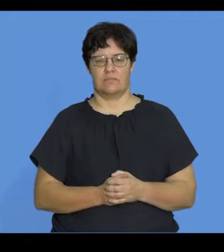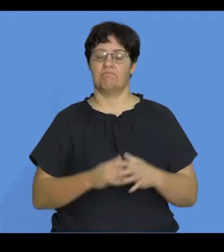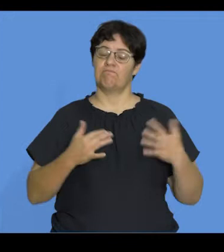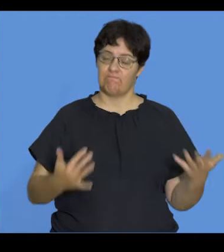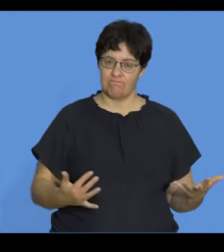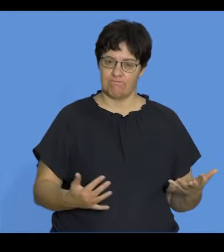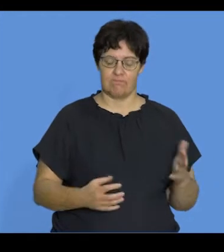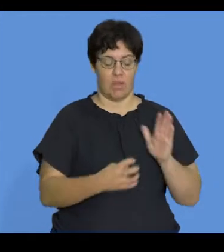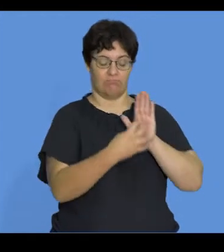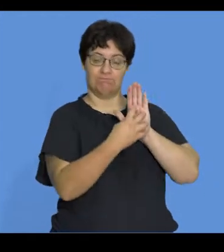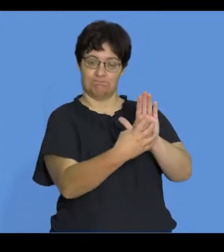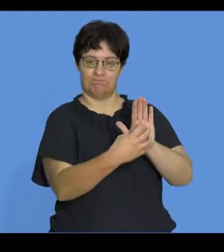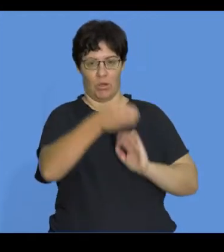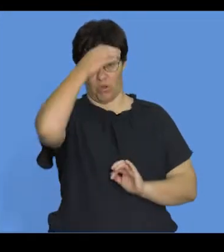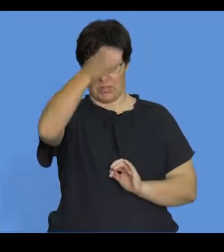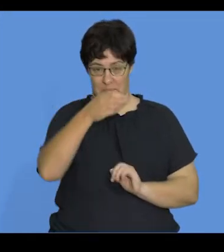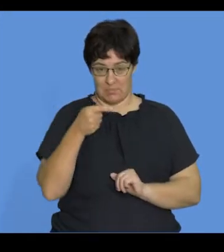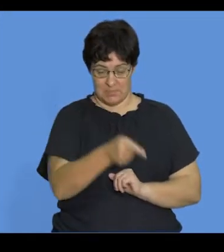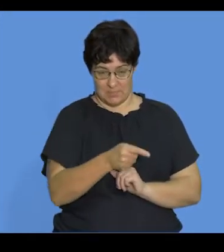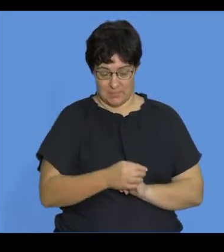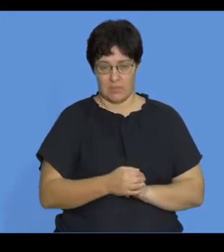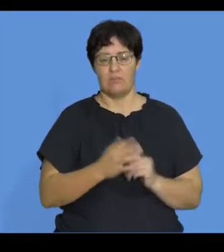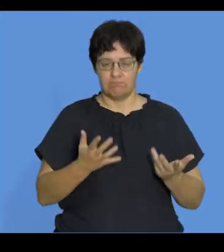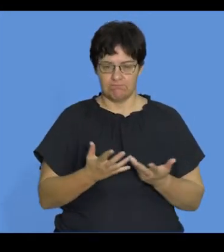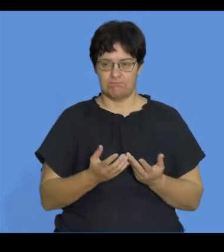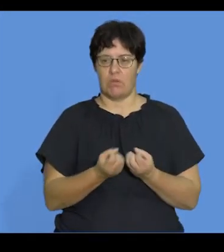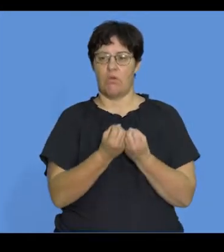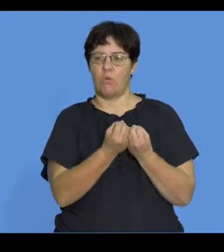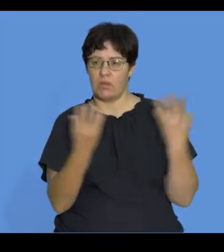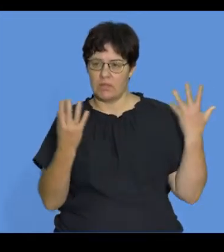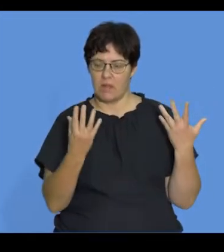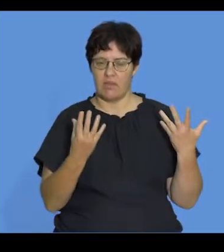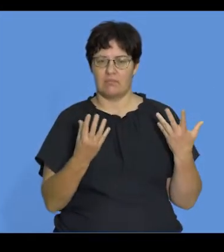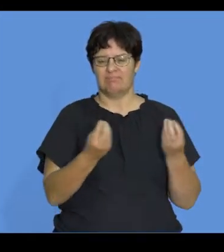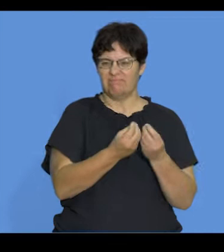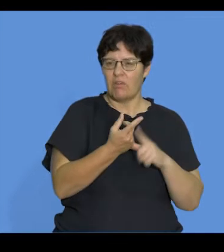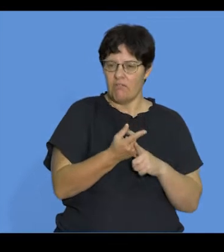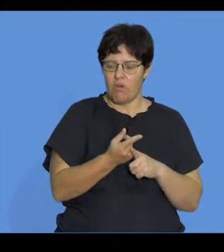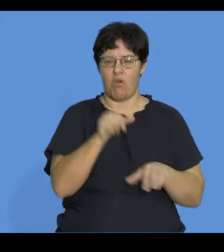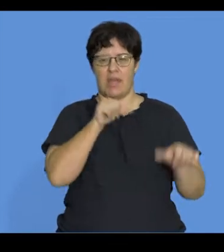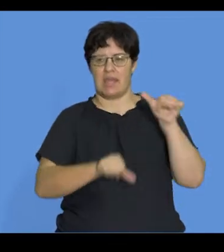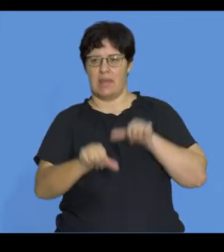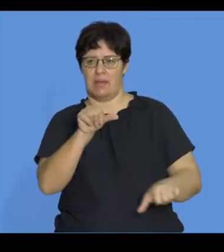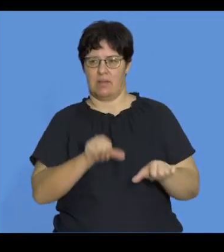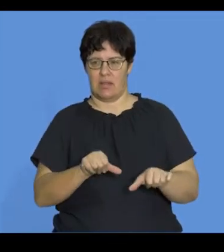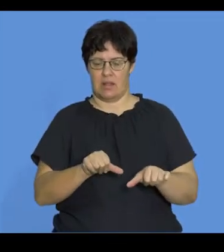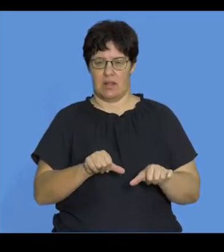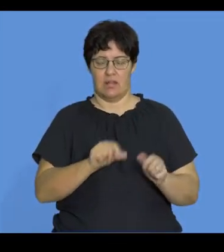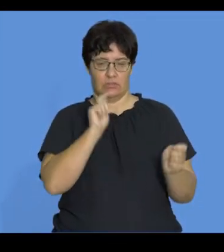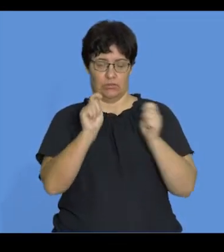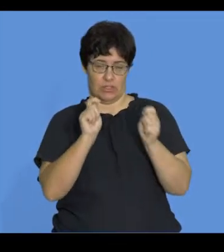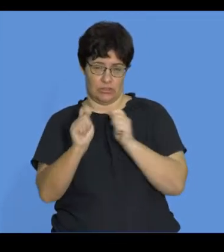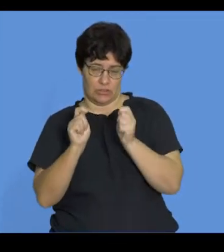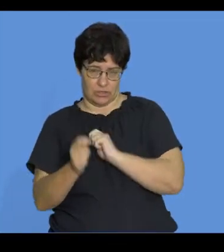So now this is the concept map in as far as quantitative aspects of chemical change, right? So you'd realize that